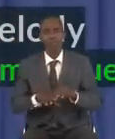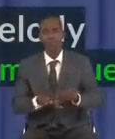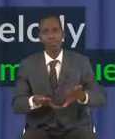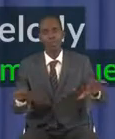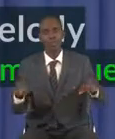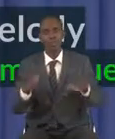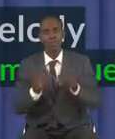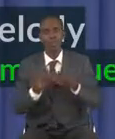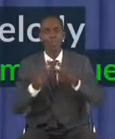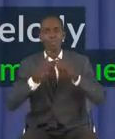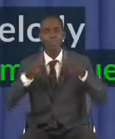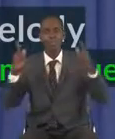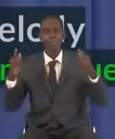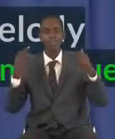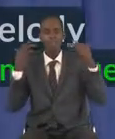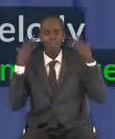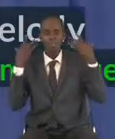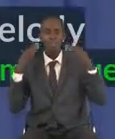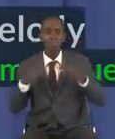melody.